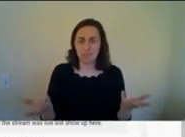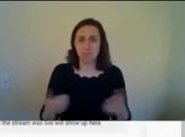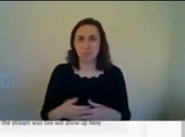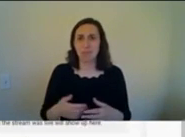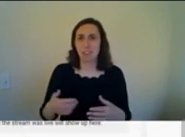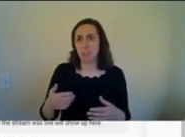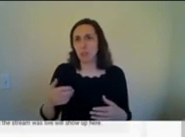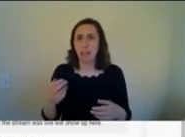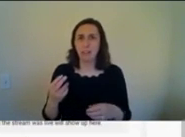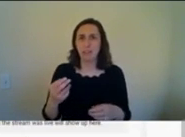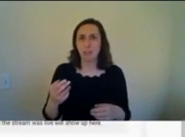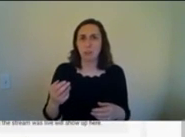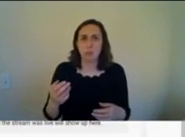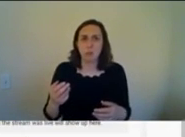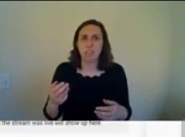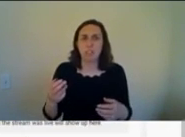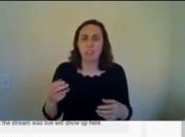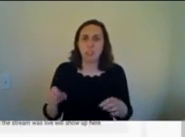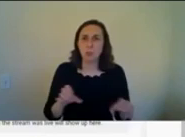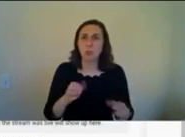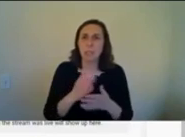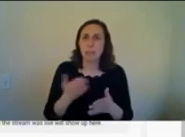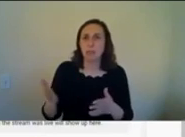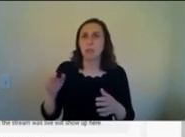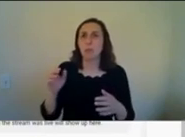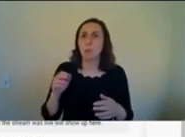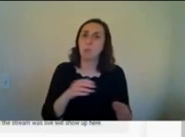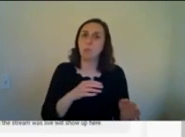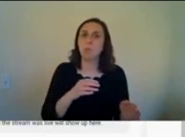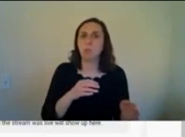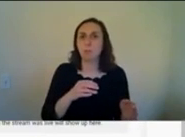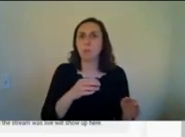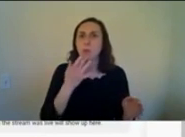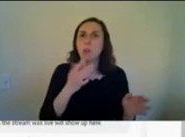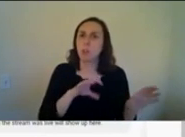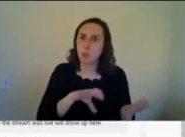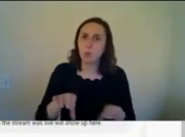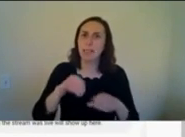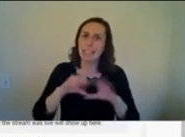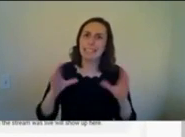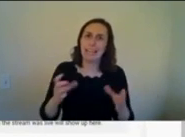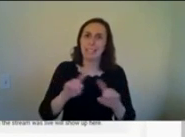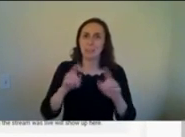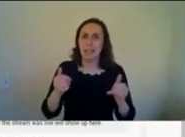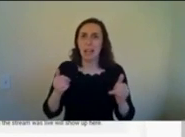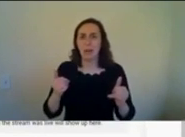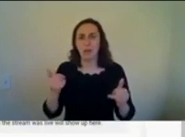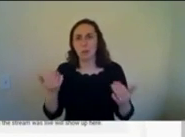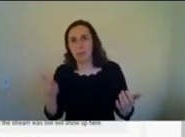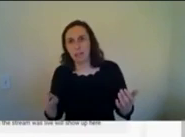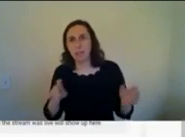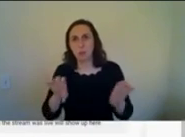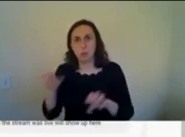in class. I'm putting on Pearson. I do think in the future I'm going to try to incorporate its features a little bit